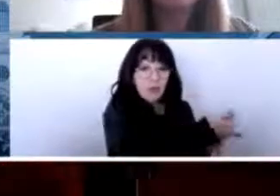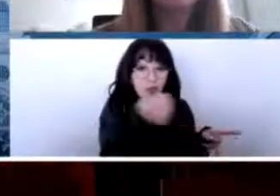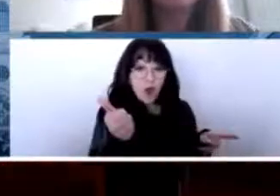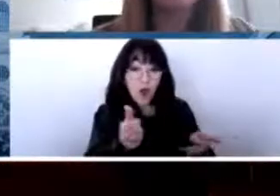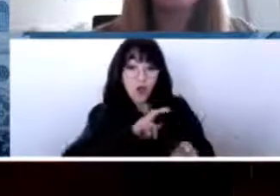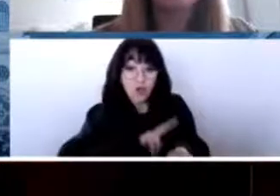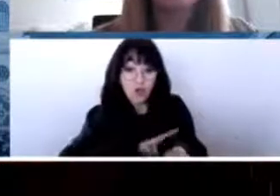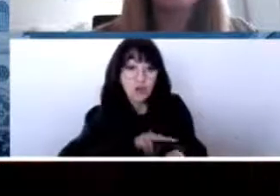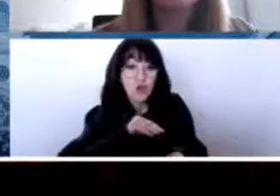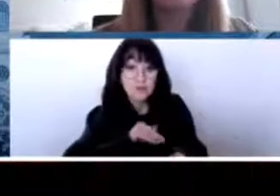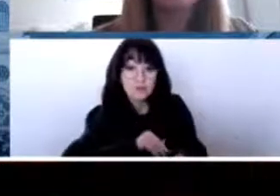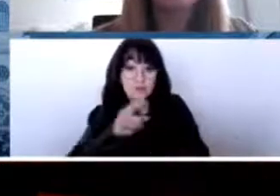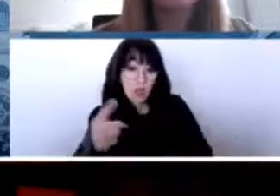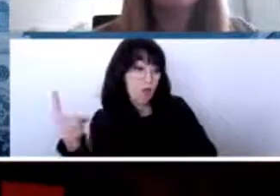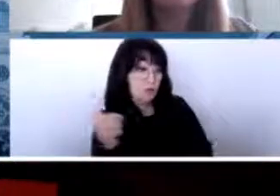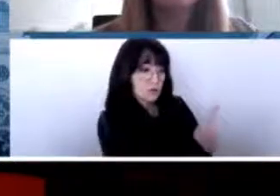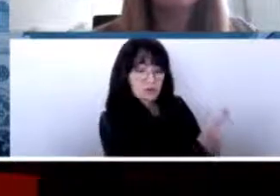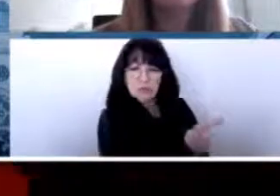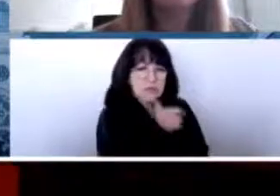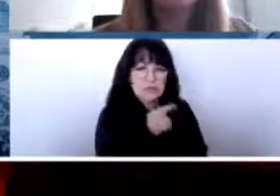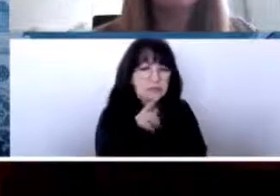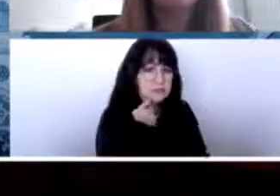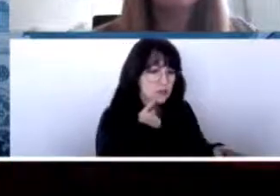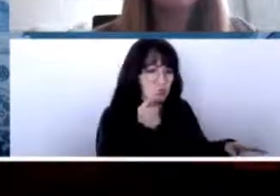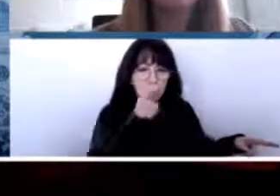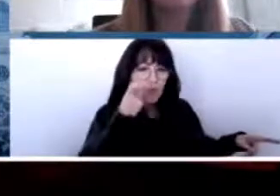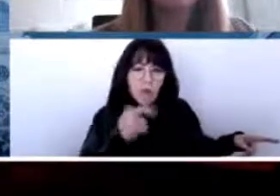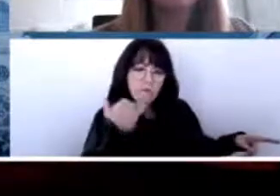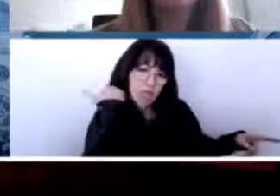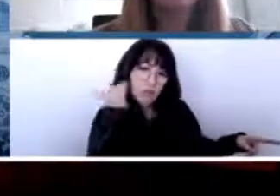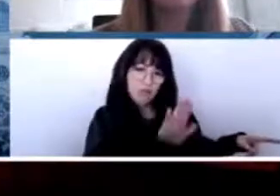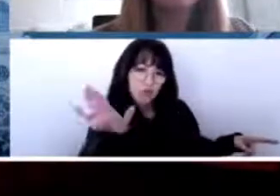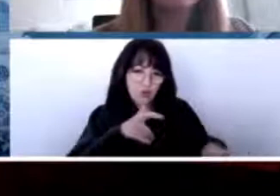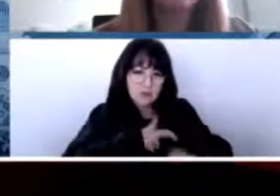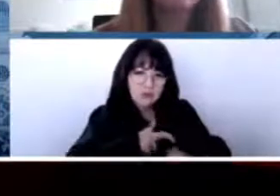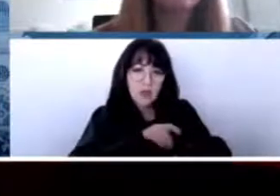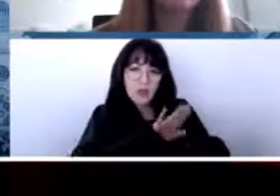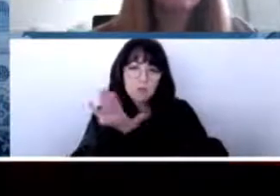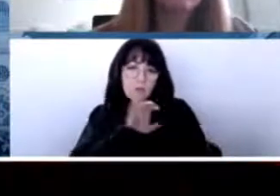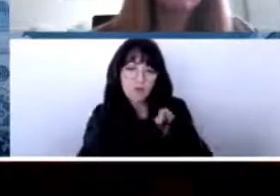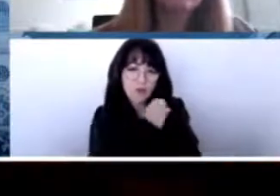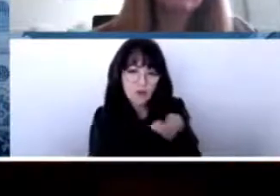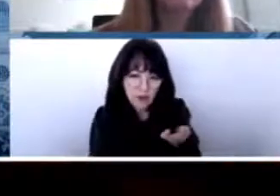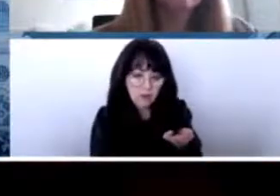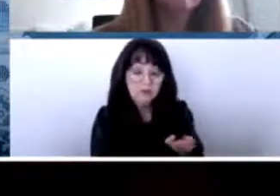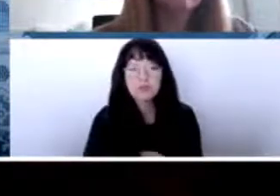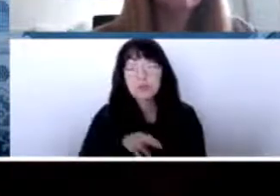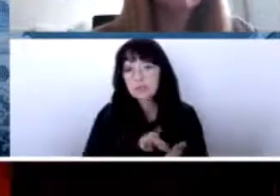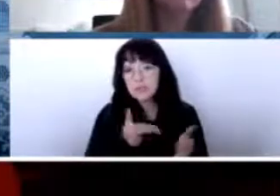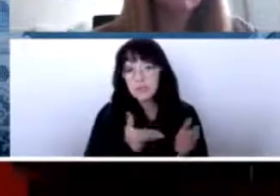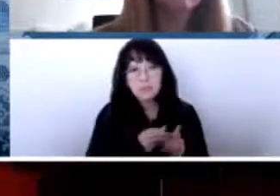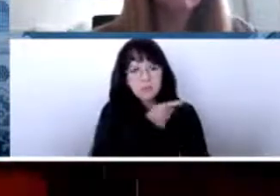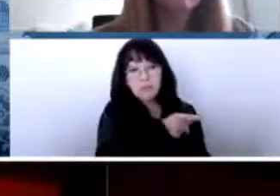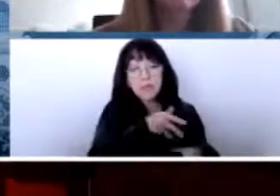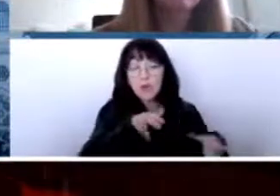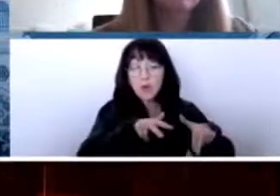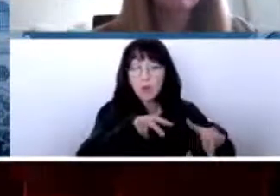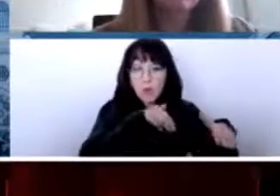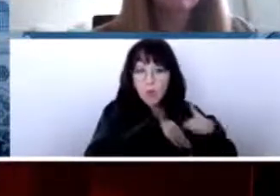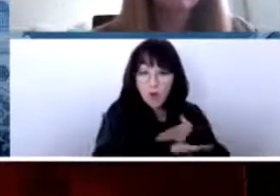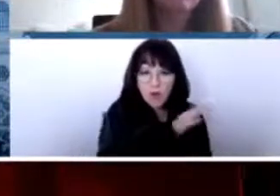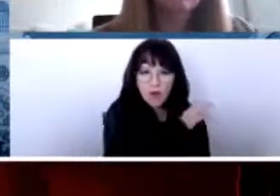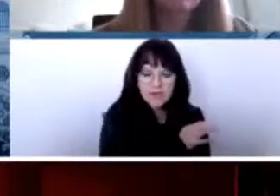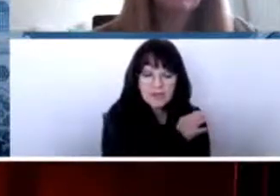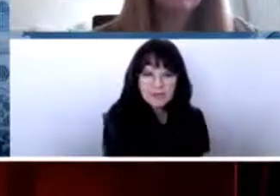is staff, and it's not just at the hospitals, it's at the walk-in clinics, it's at doctors' offices and other places.